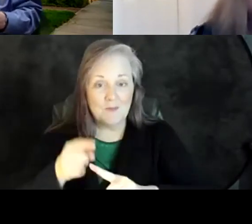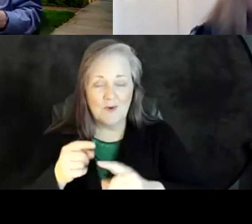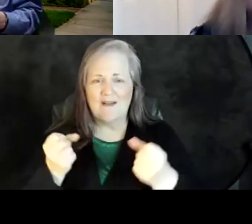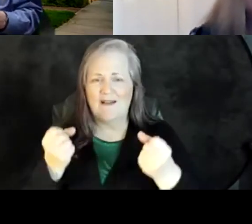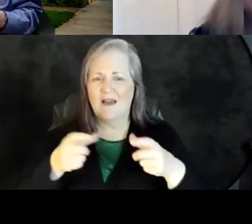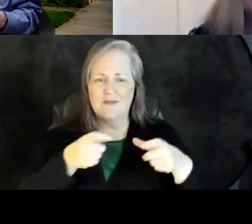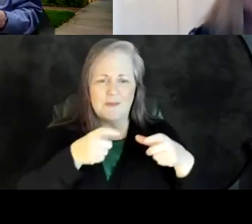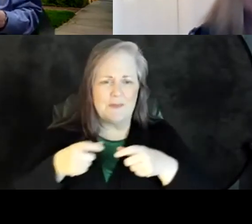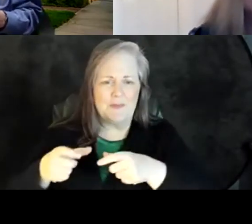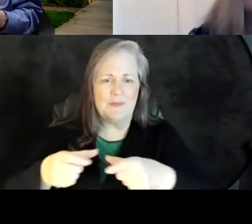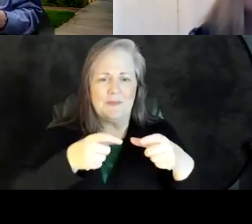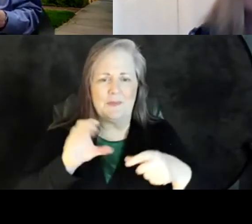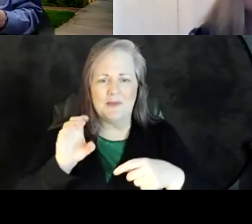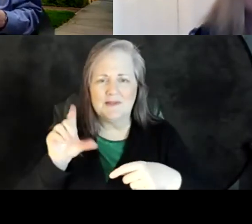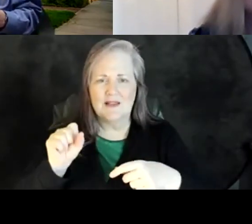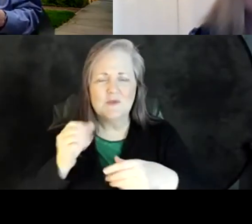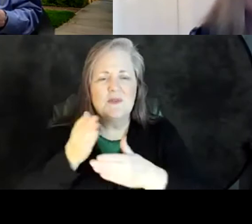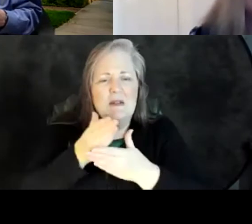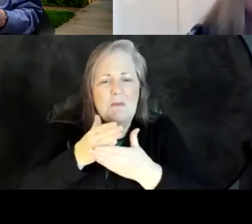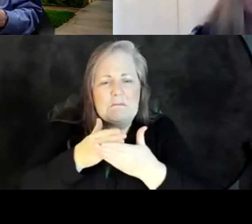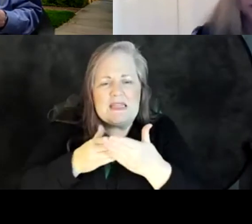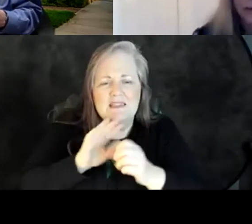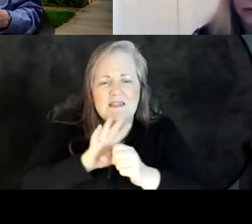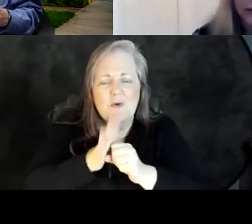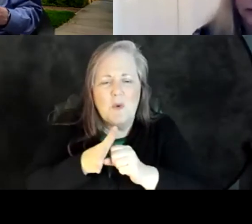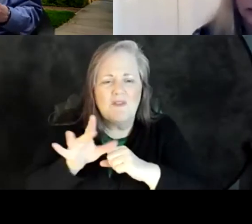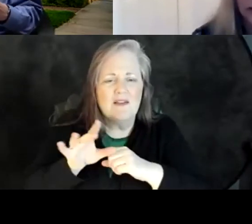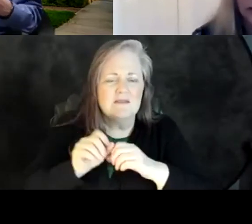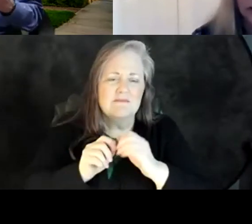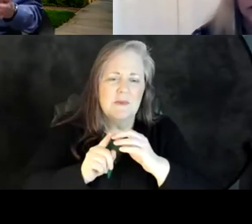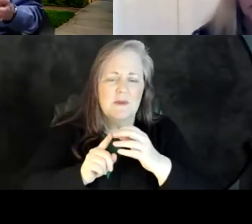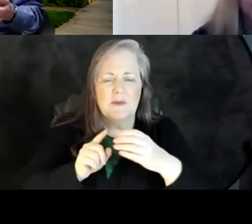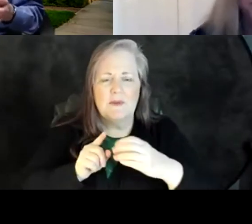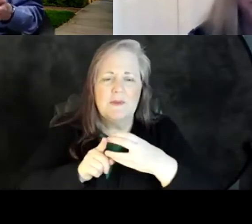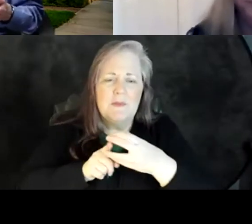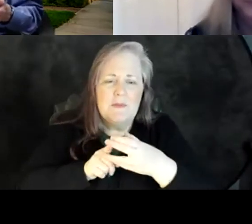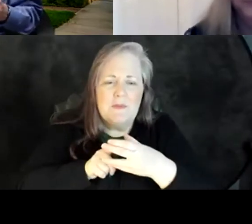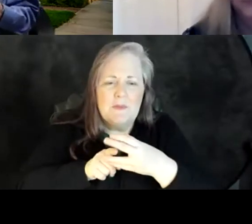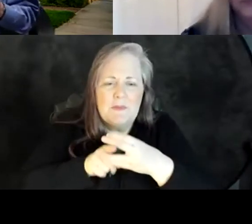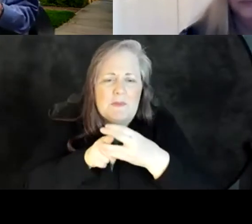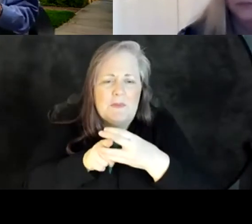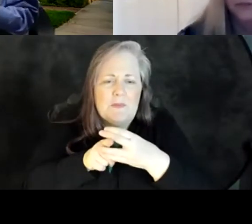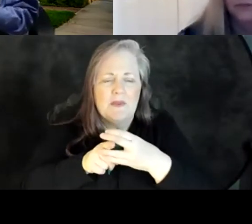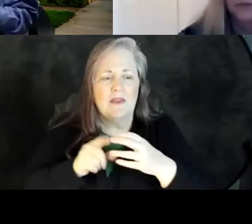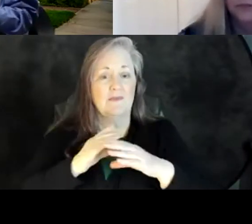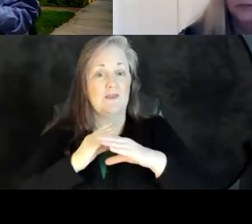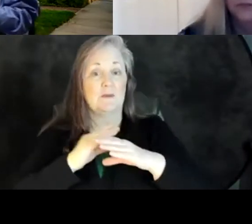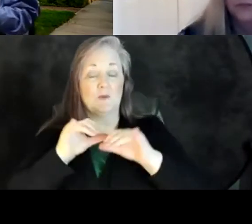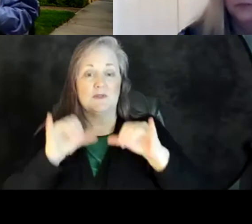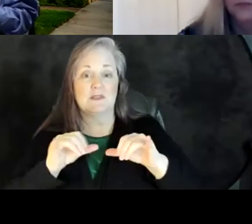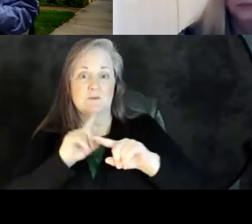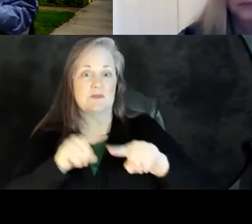cells with pieces of coronavirus sticking out of them that our immune system responds